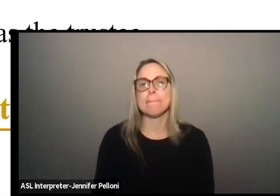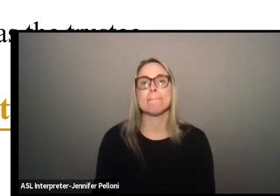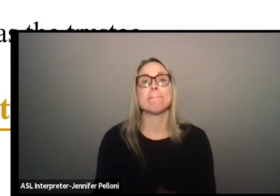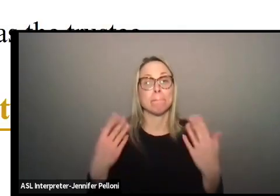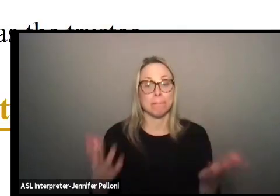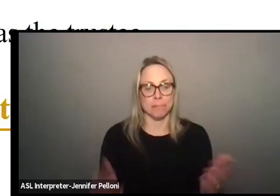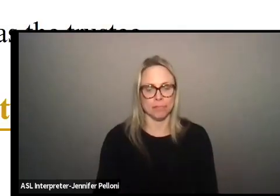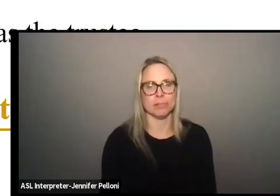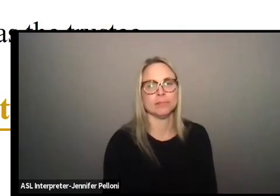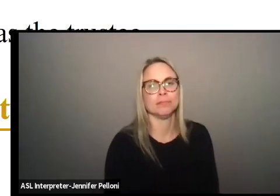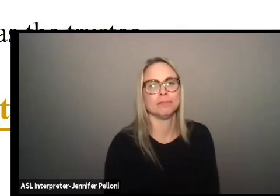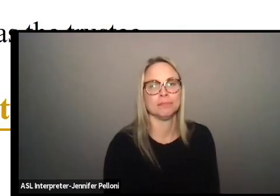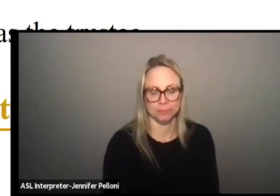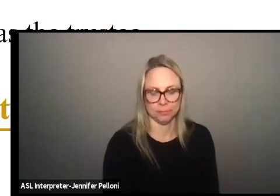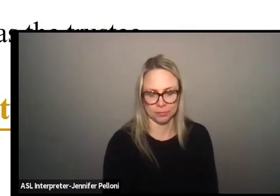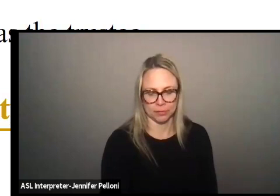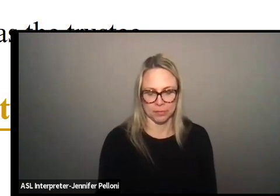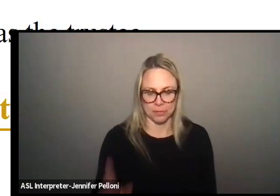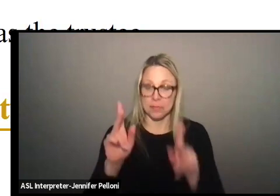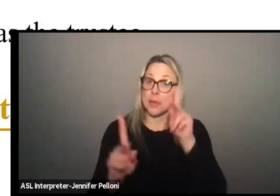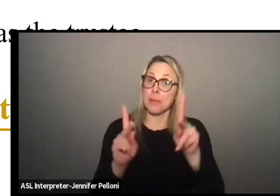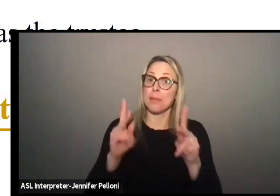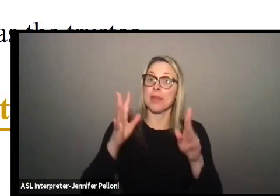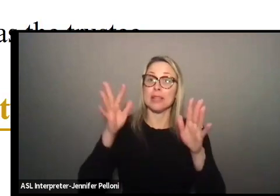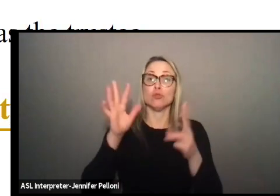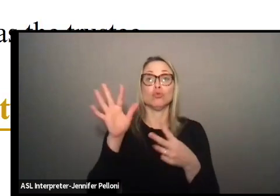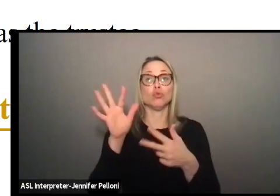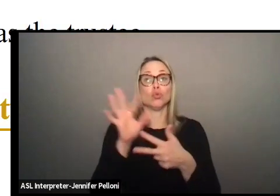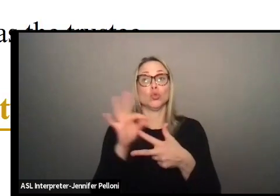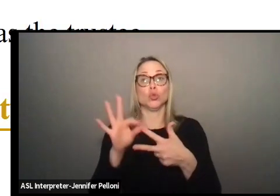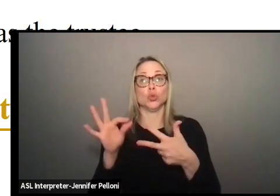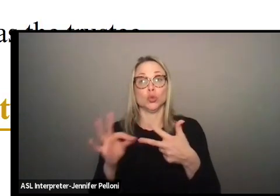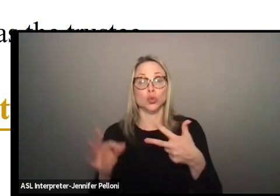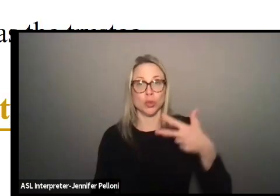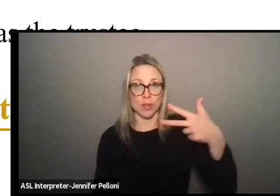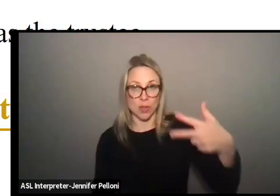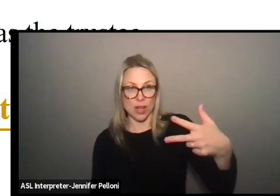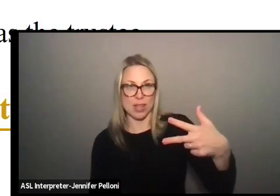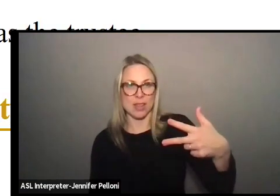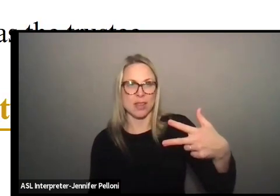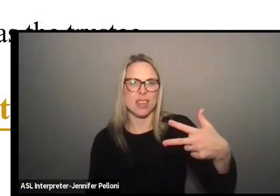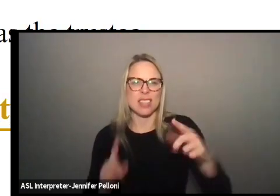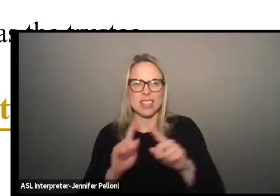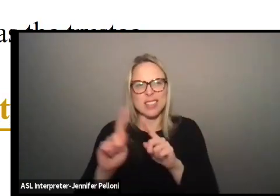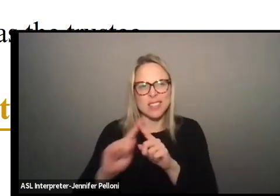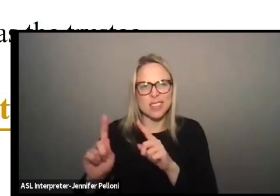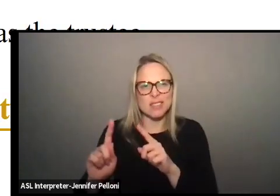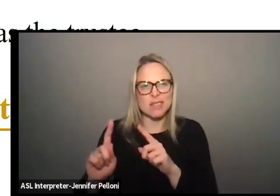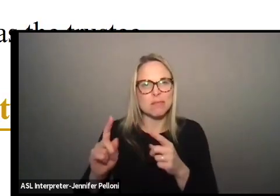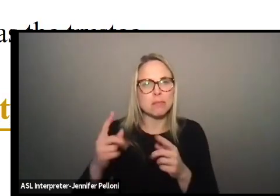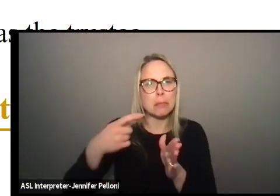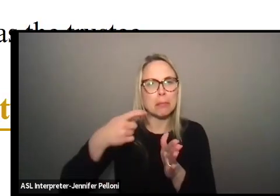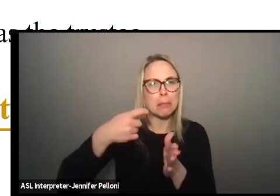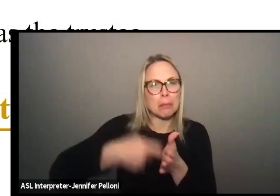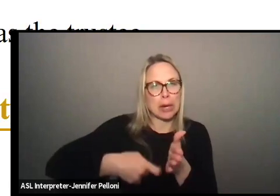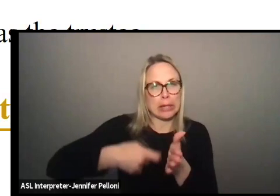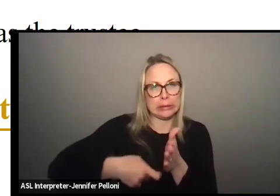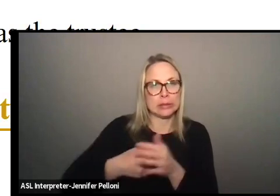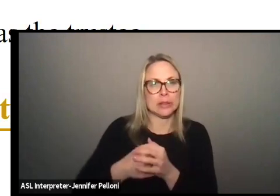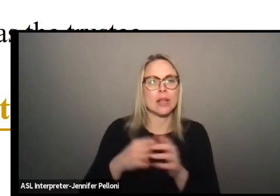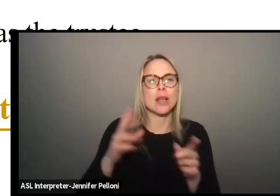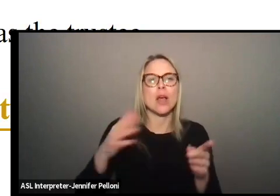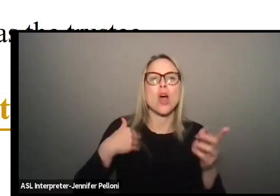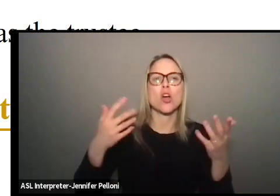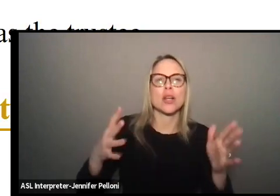So people can choose from three different types, and I've already talked about, whether the Miller